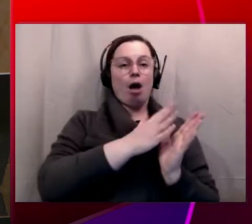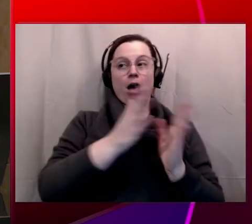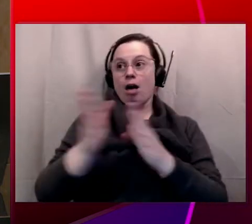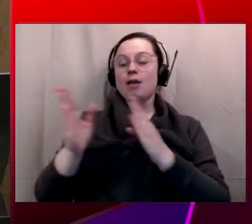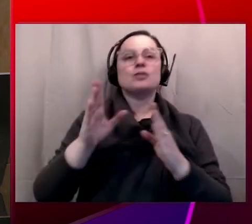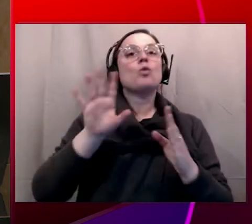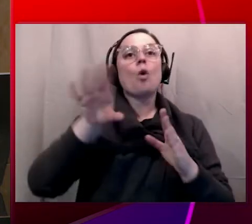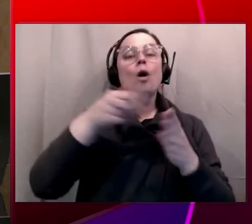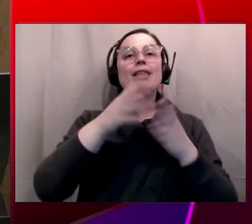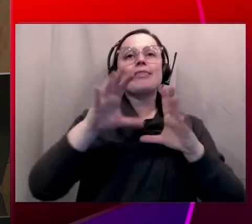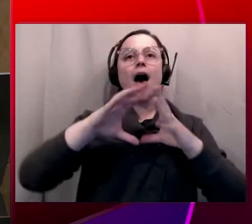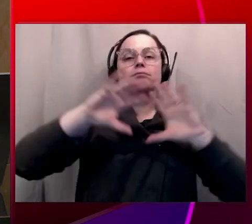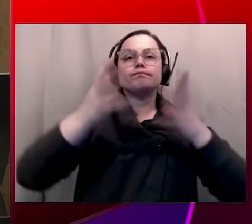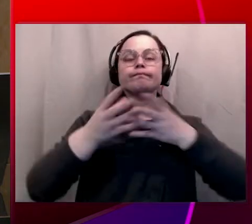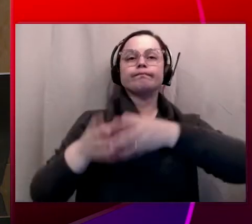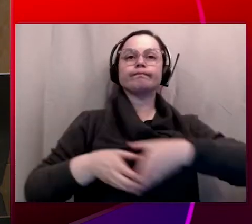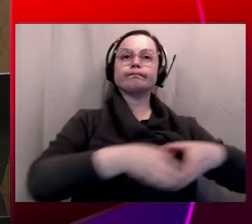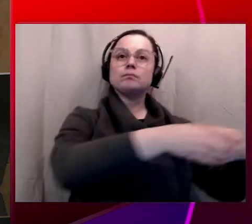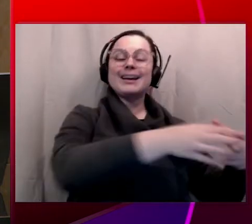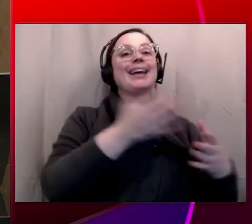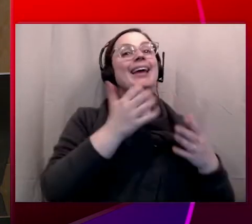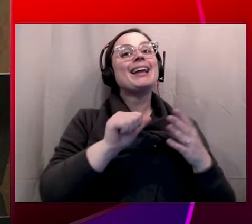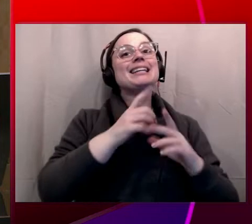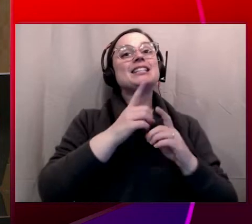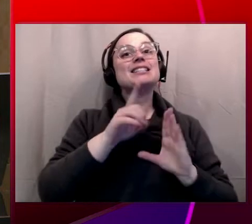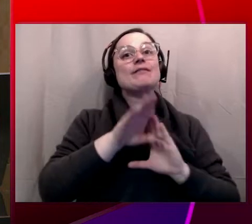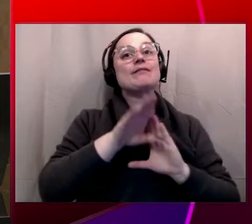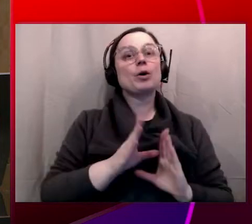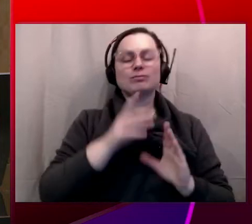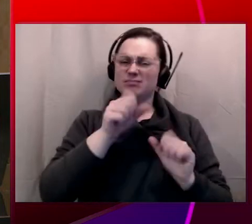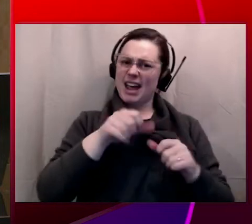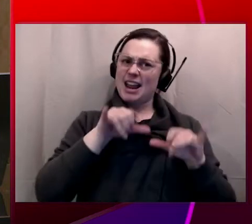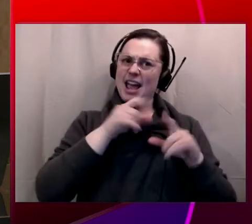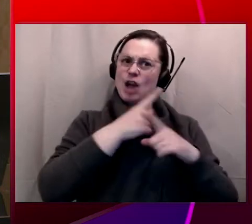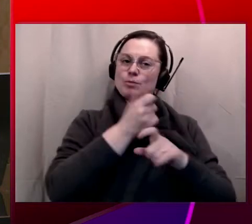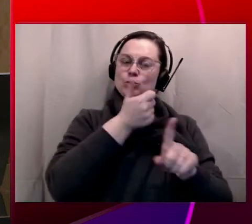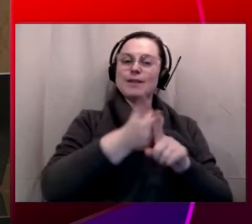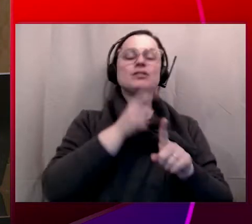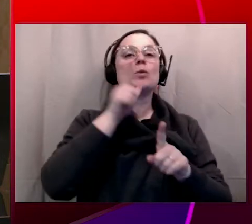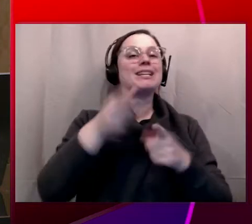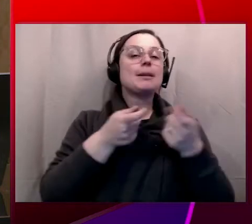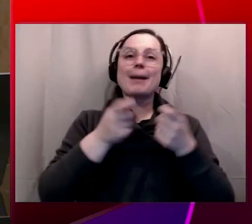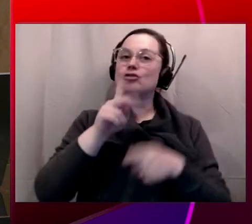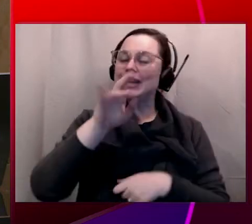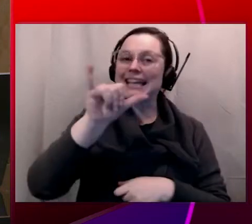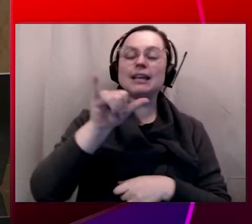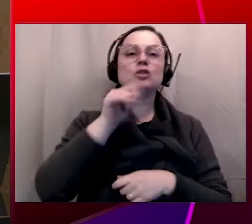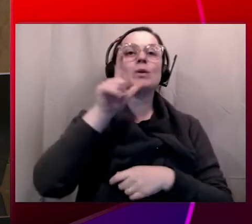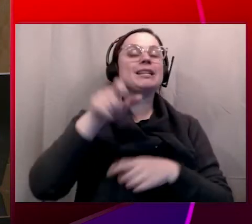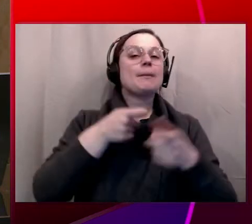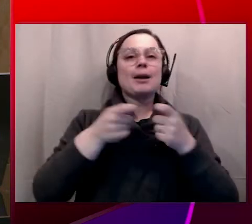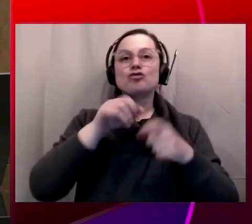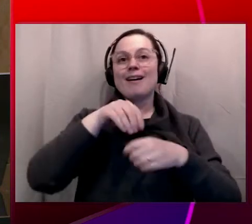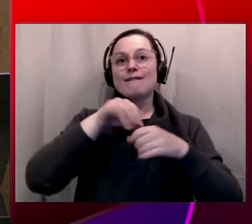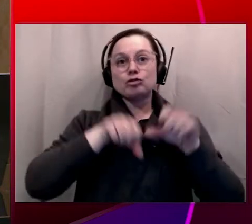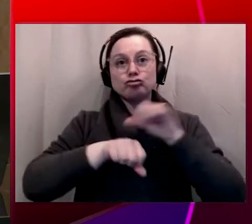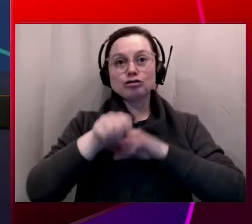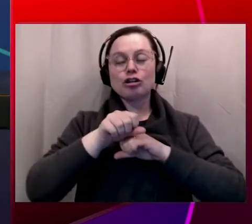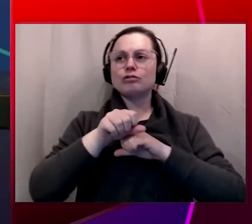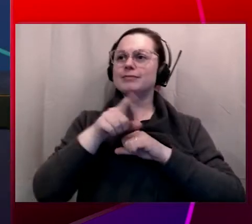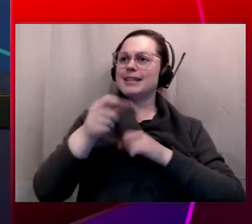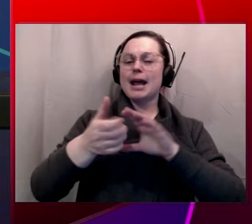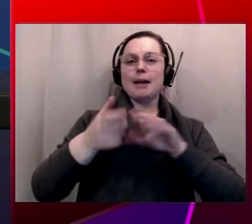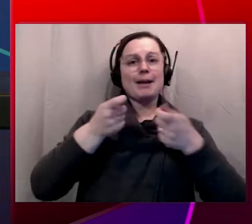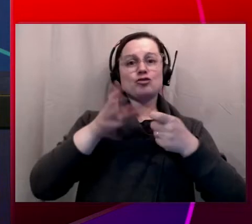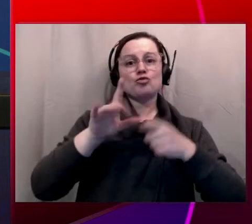that and say any developer can encrypt. You don't have to manage keys. You don't have to manage the infrastructure. And you can process your data within this secure